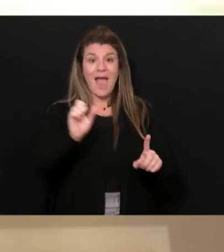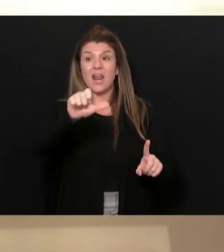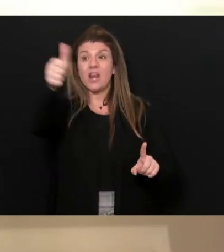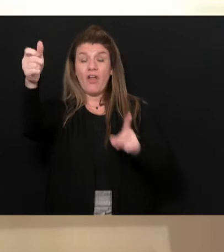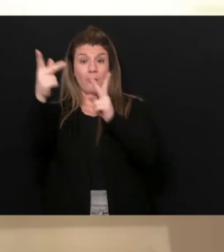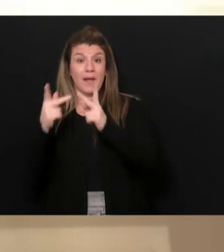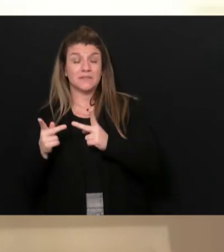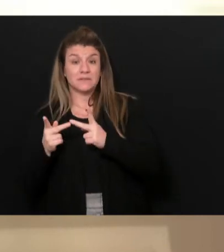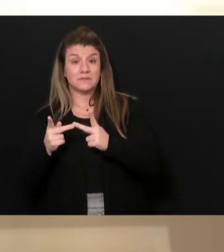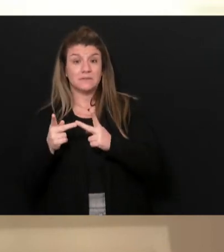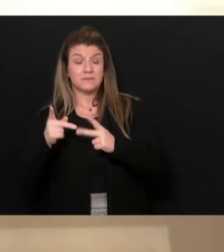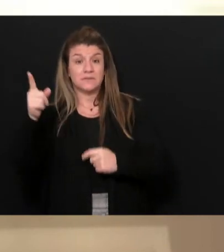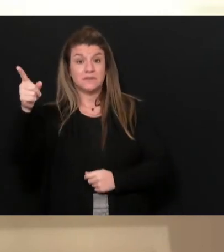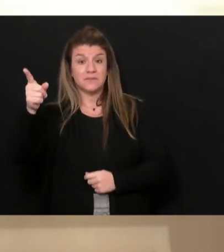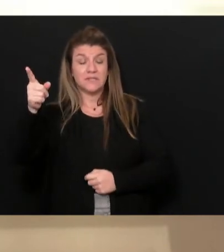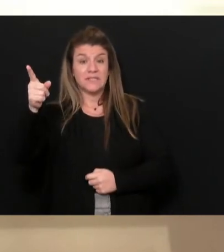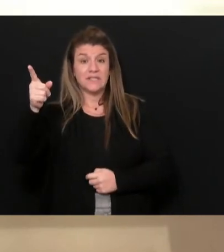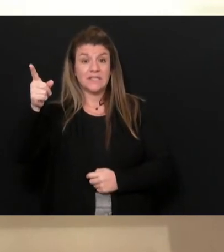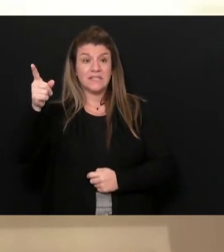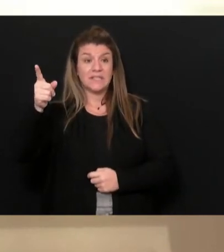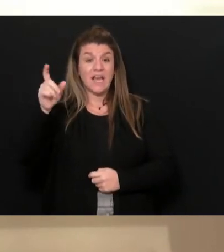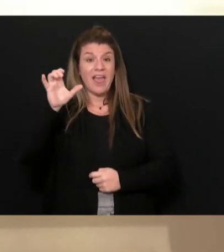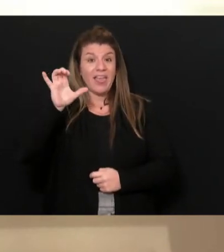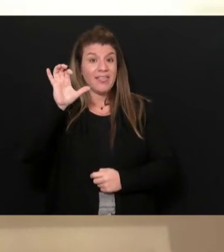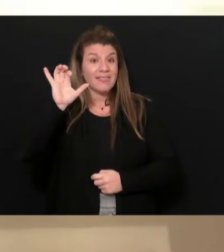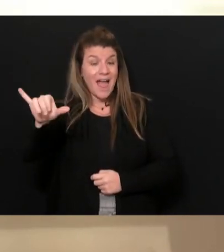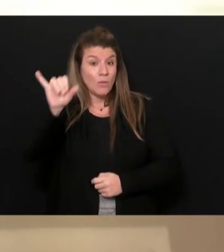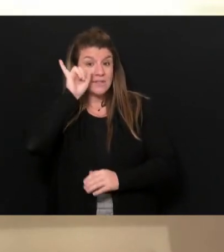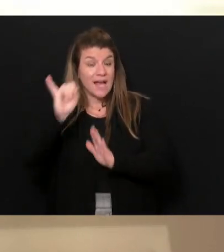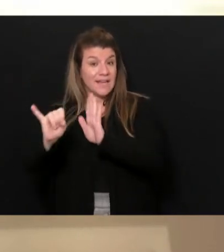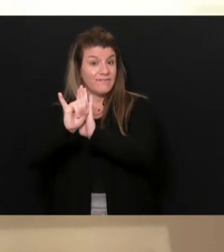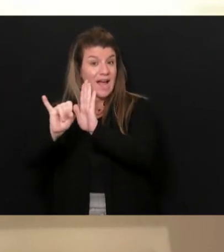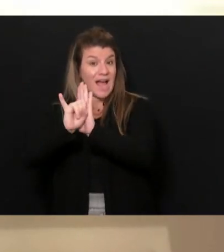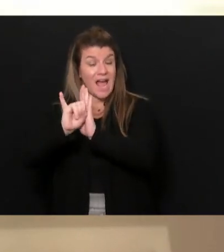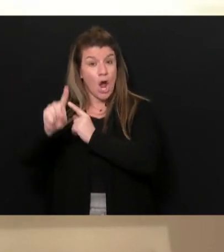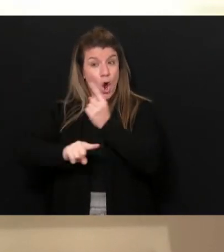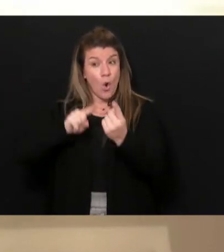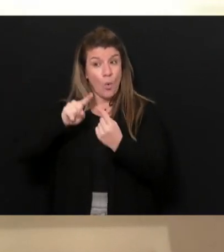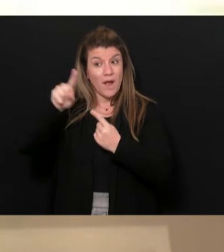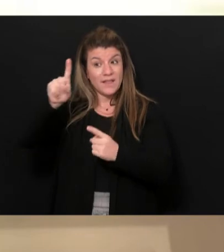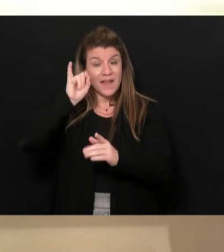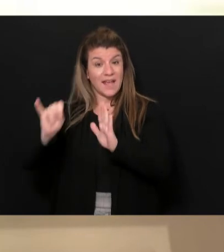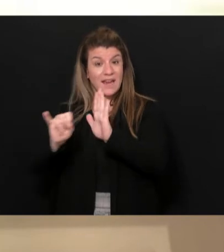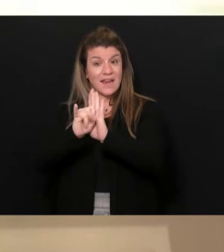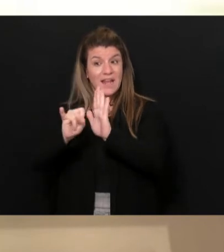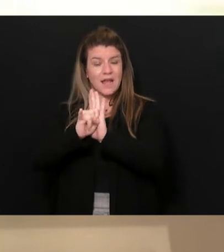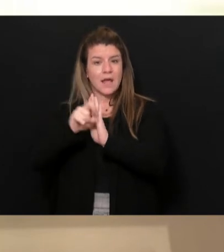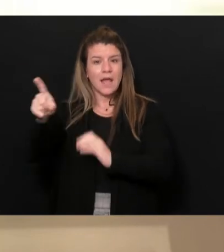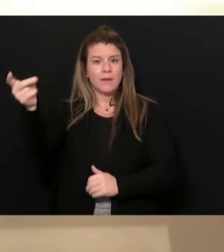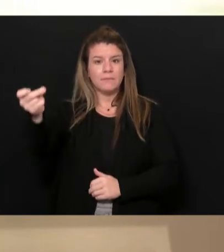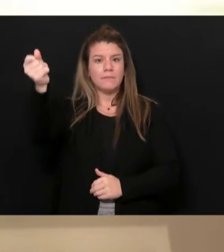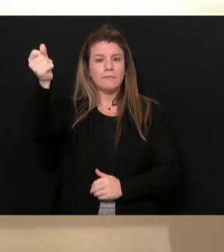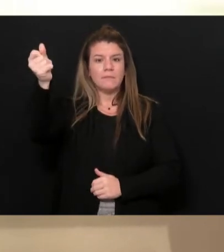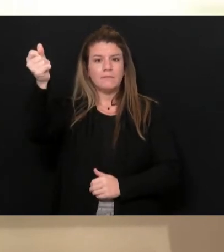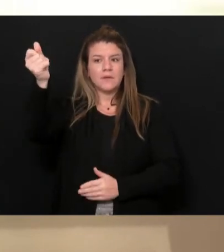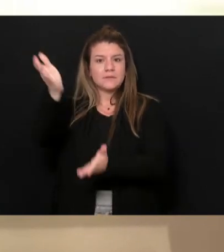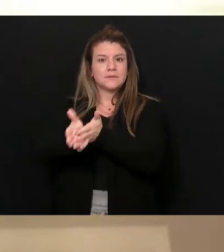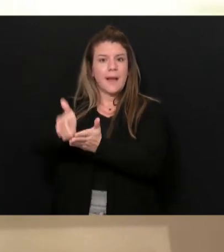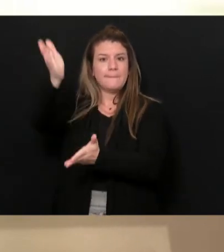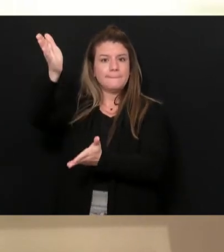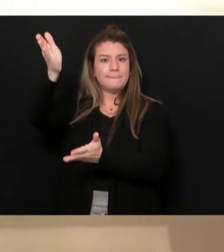site, that was identified, and when it was identified, it immediately triggered our process to